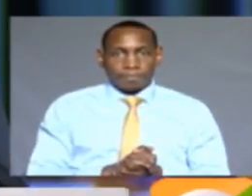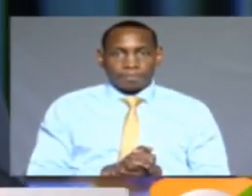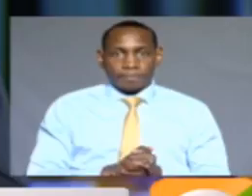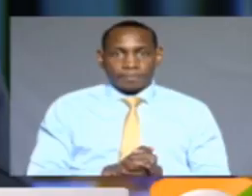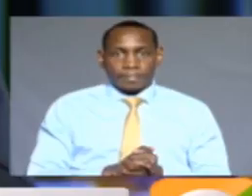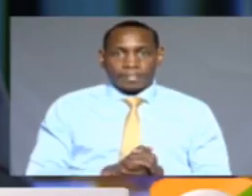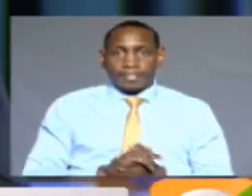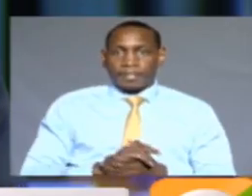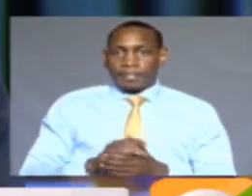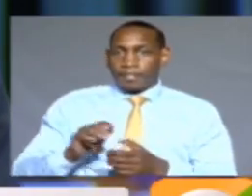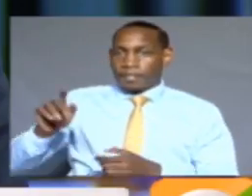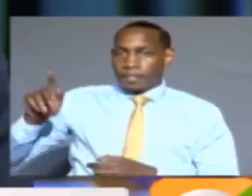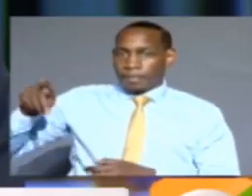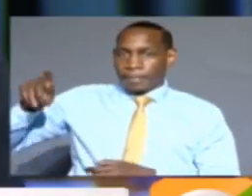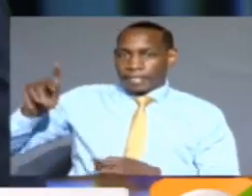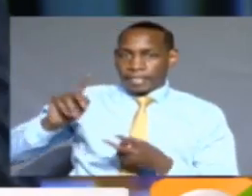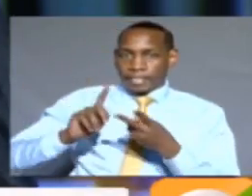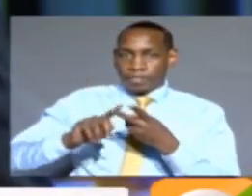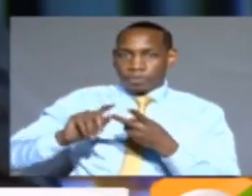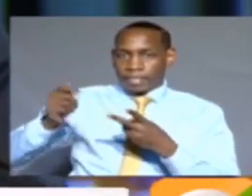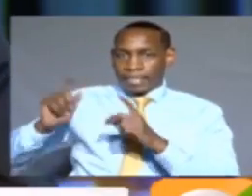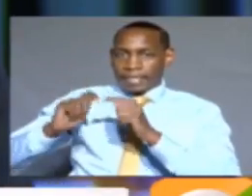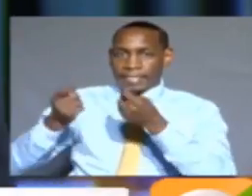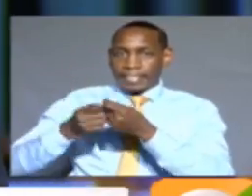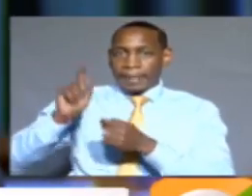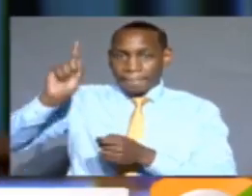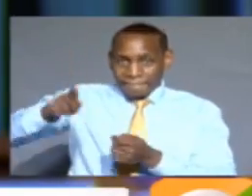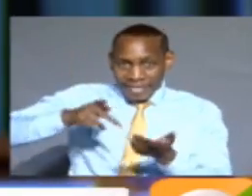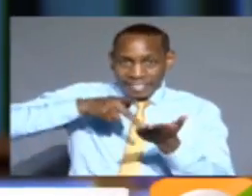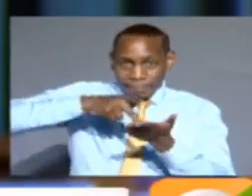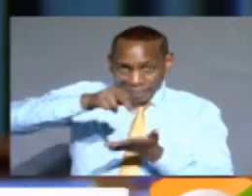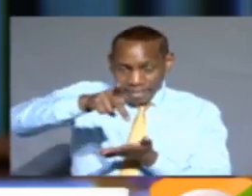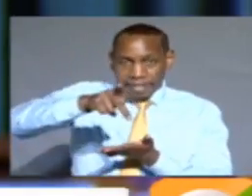So Peter, Kenneth, Aigara and crew, you have to pay.